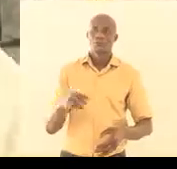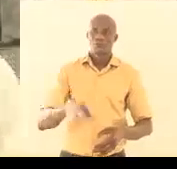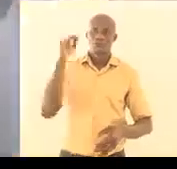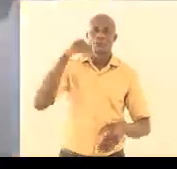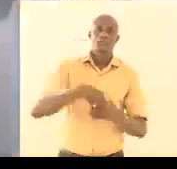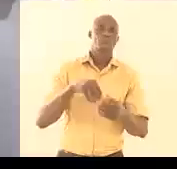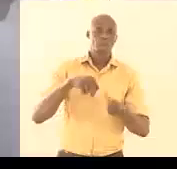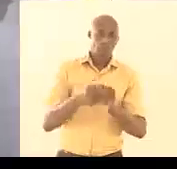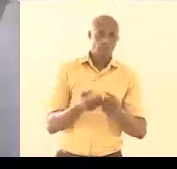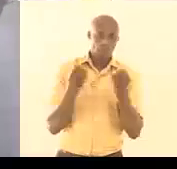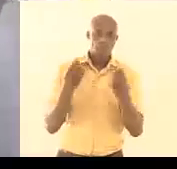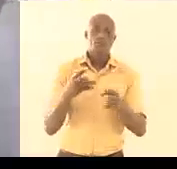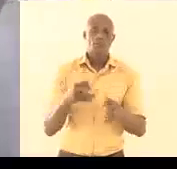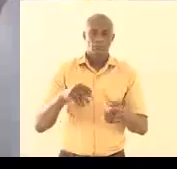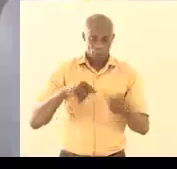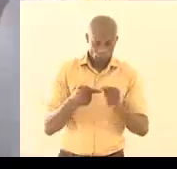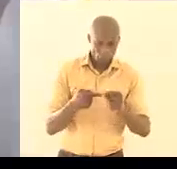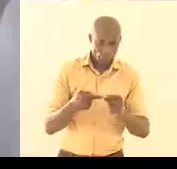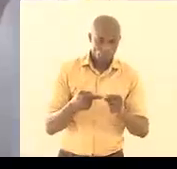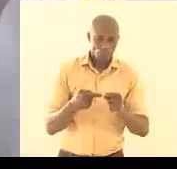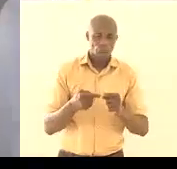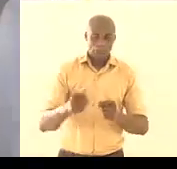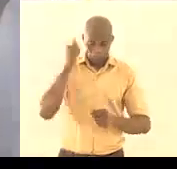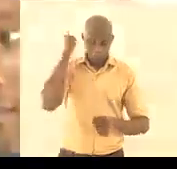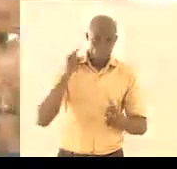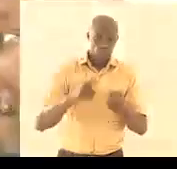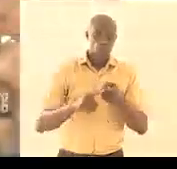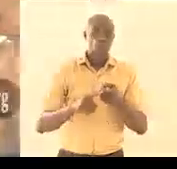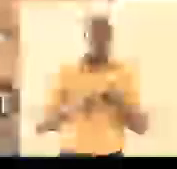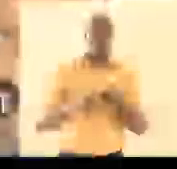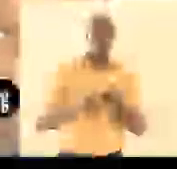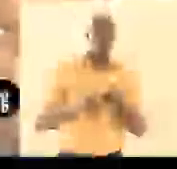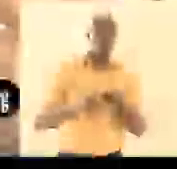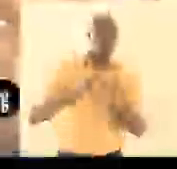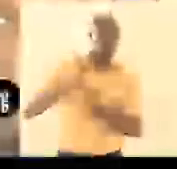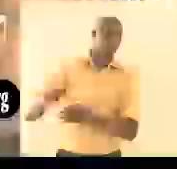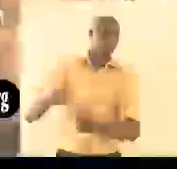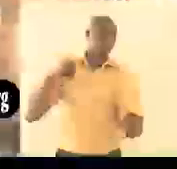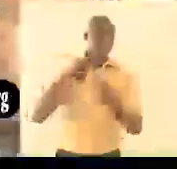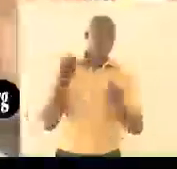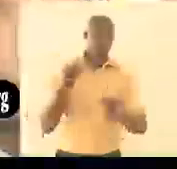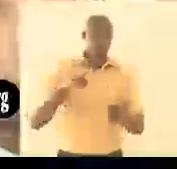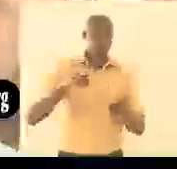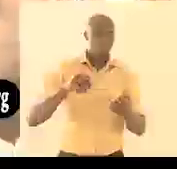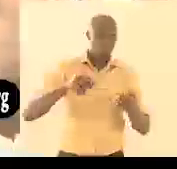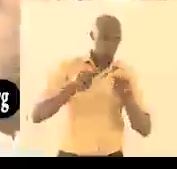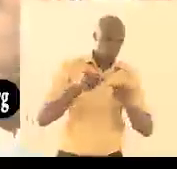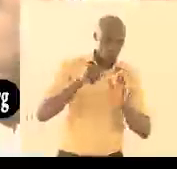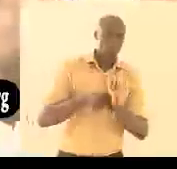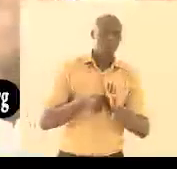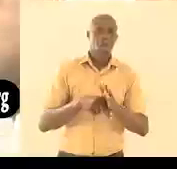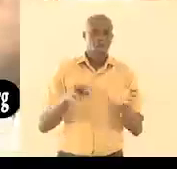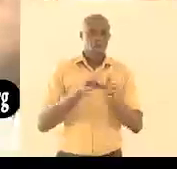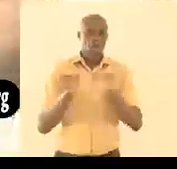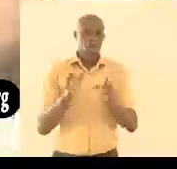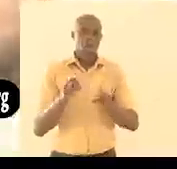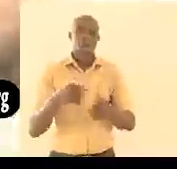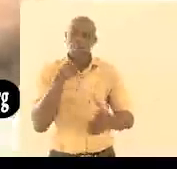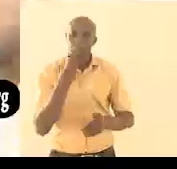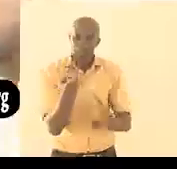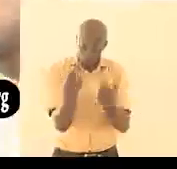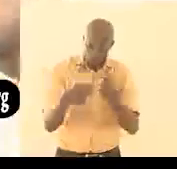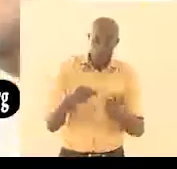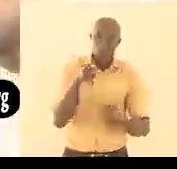Because many people who were wounded have refused to leave the point of woundedness. Jesus says,